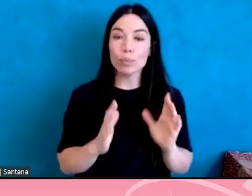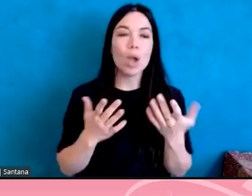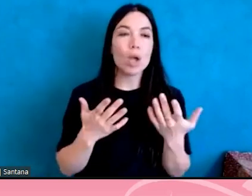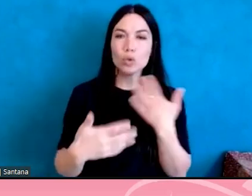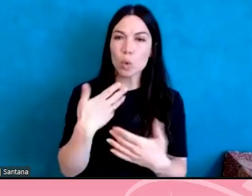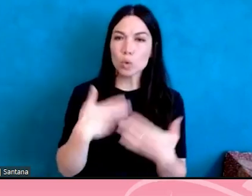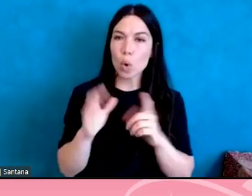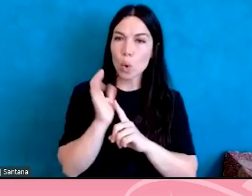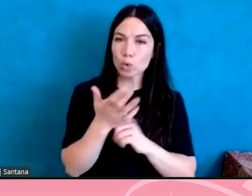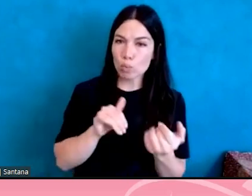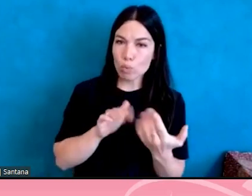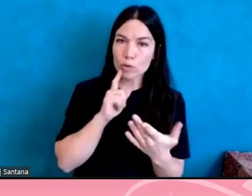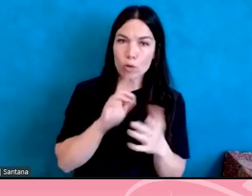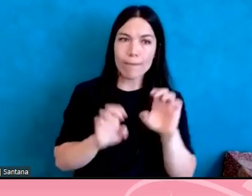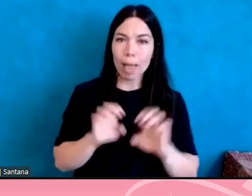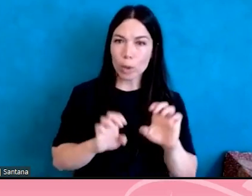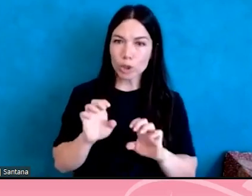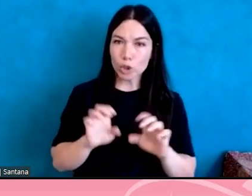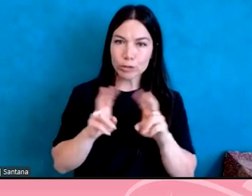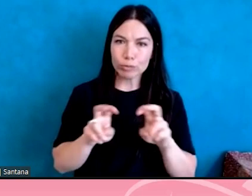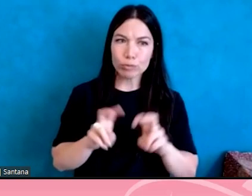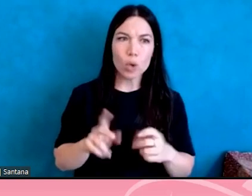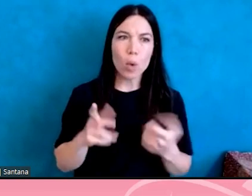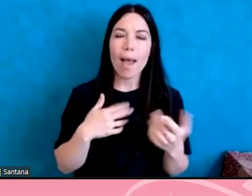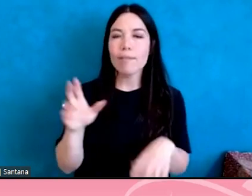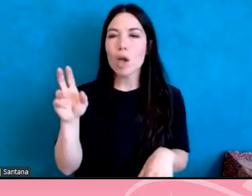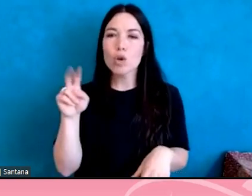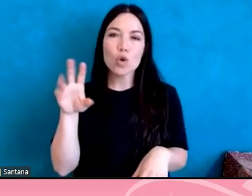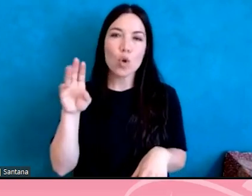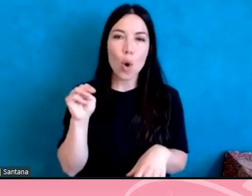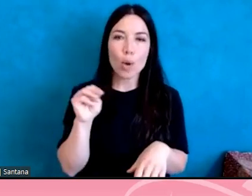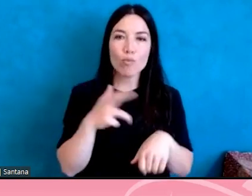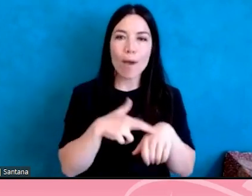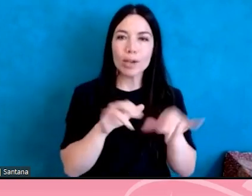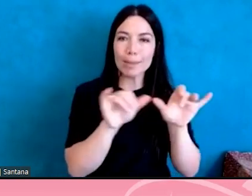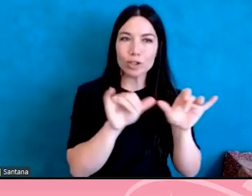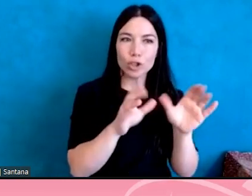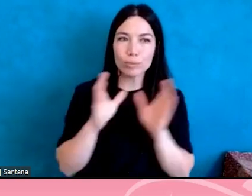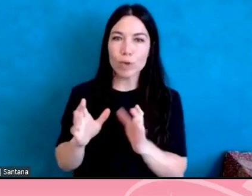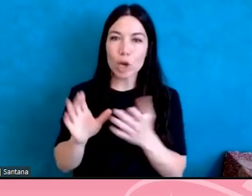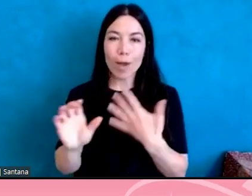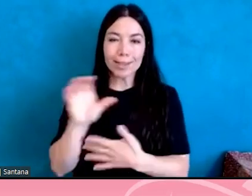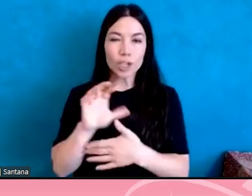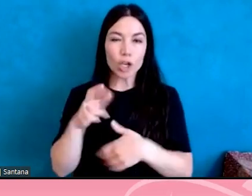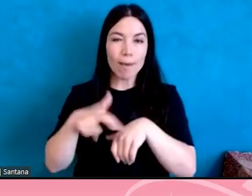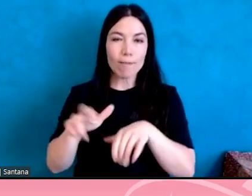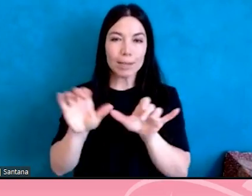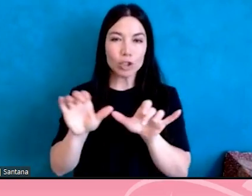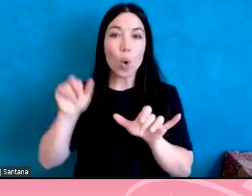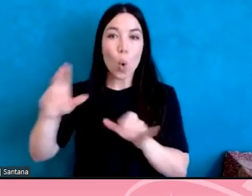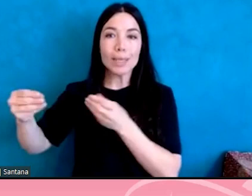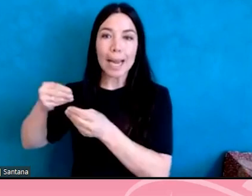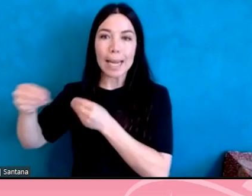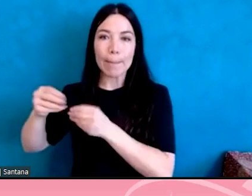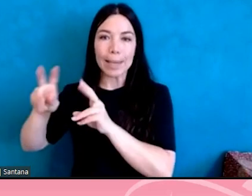evaluations, you would use something like a norm reference measure or a criterions reference measure or a dynamic assessment. And we're going to approach the